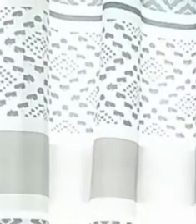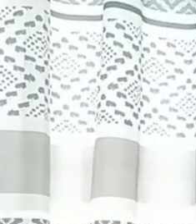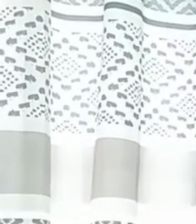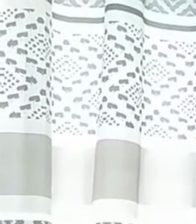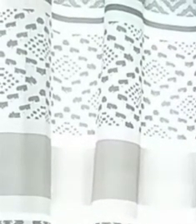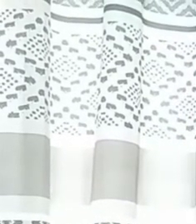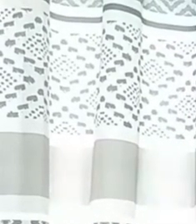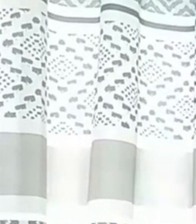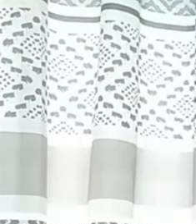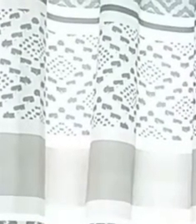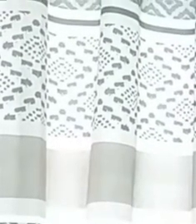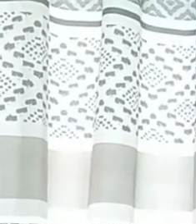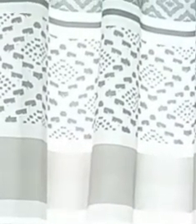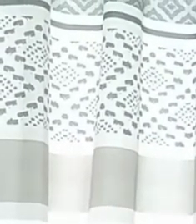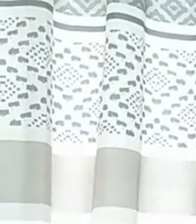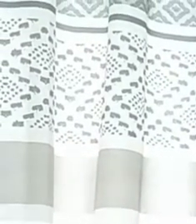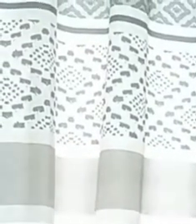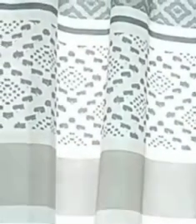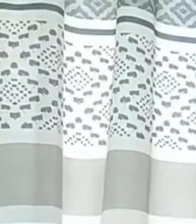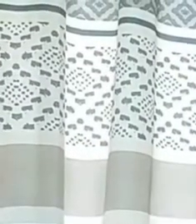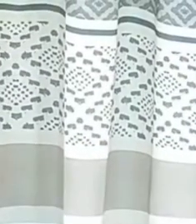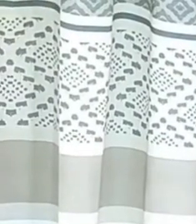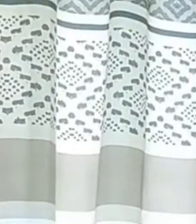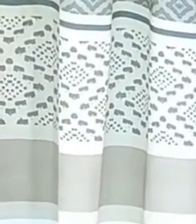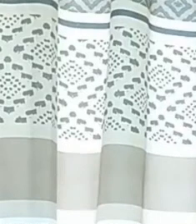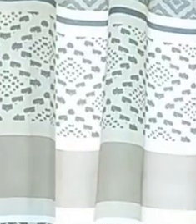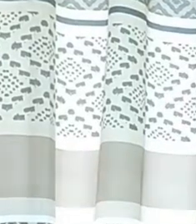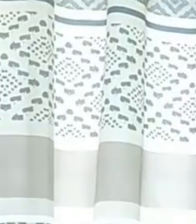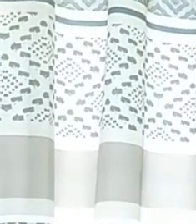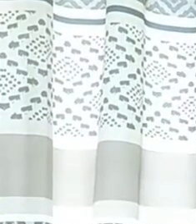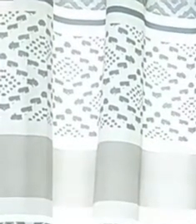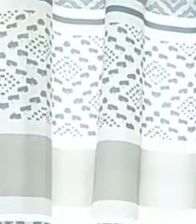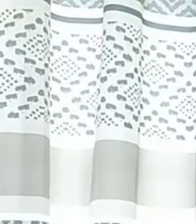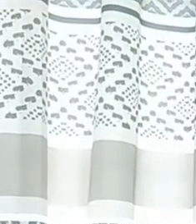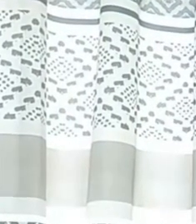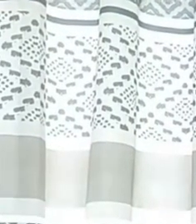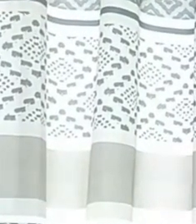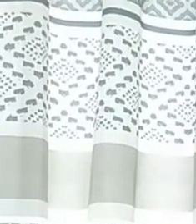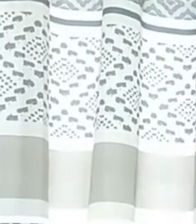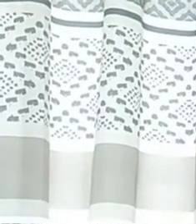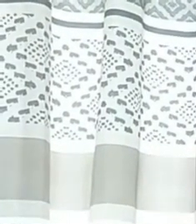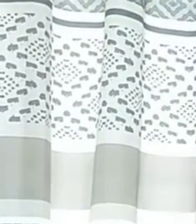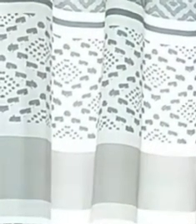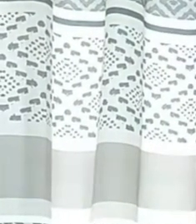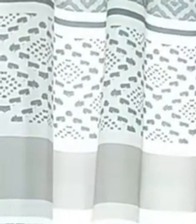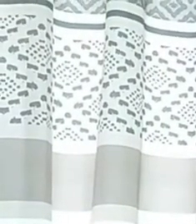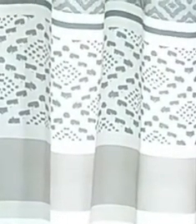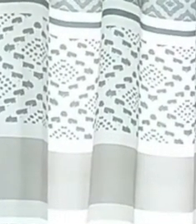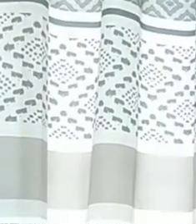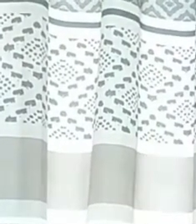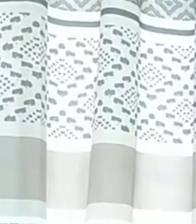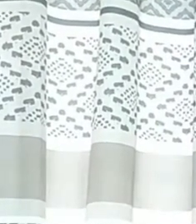So then they don't have to overwork themselves. Yes. And they also have a lot of time to rest after the